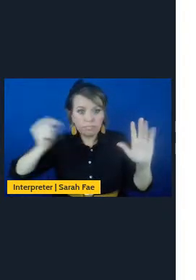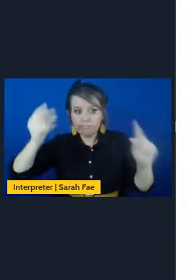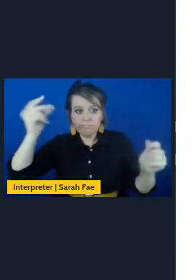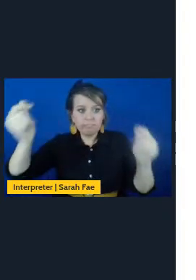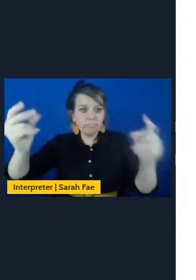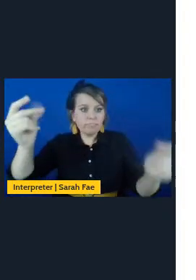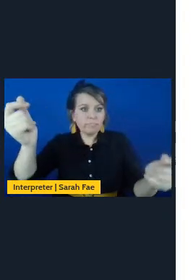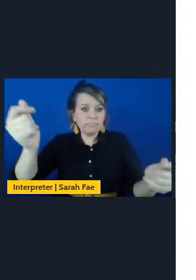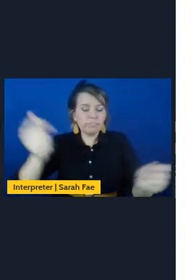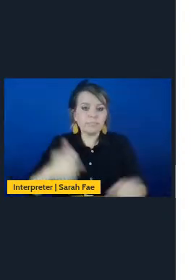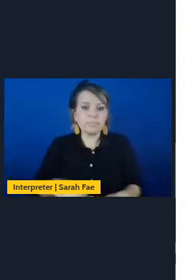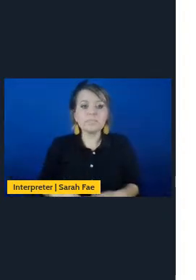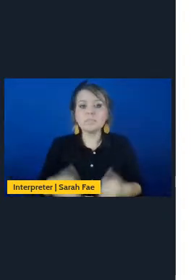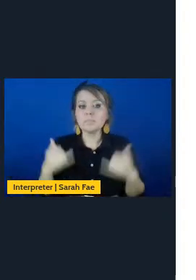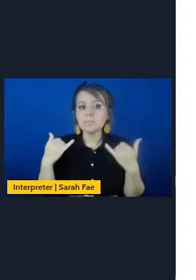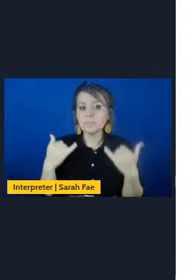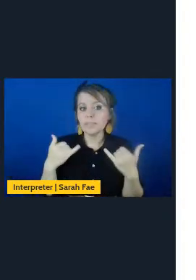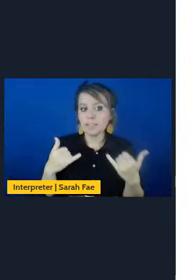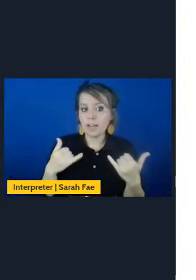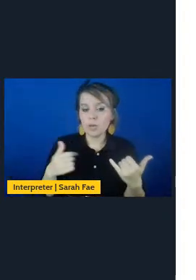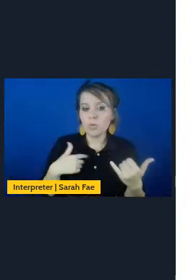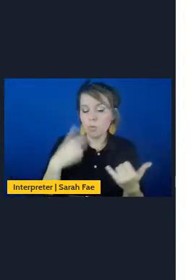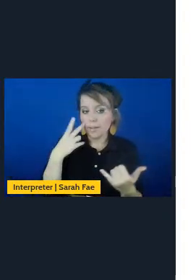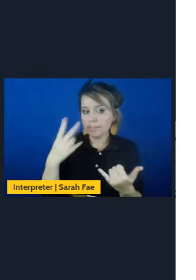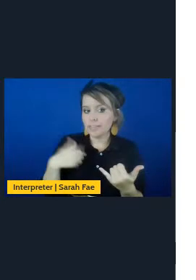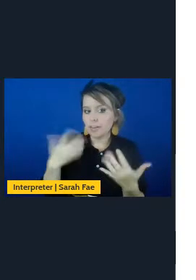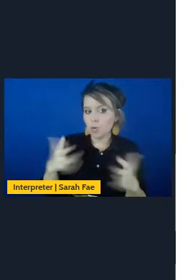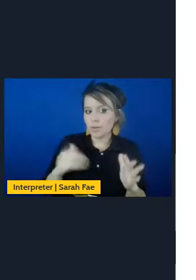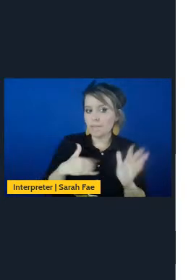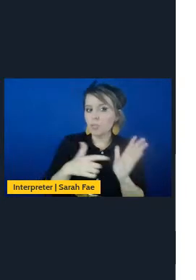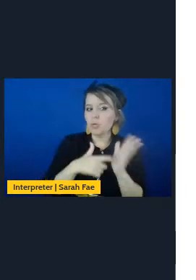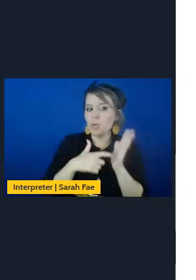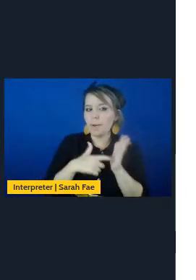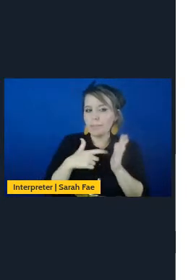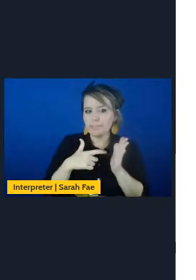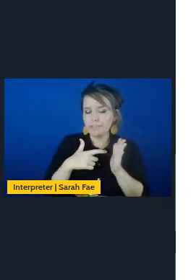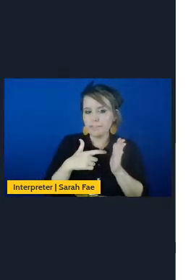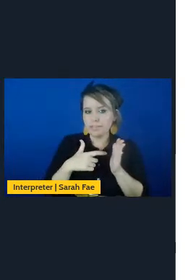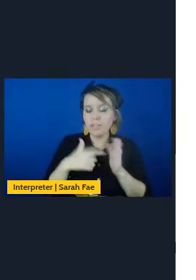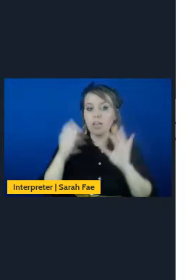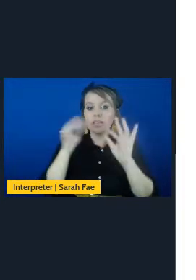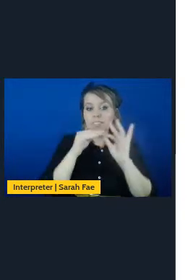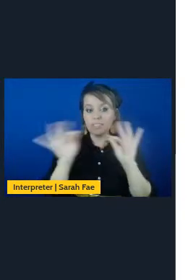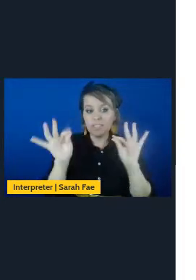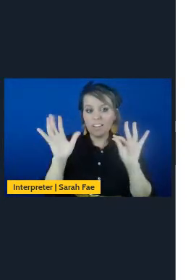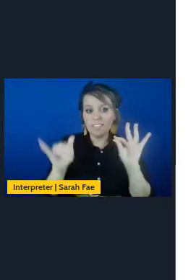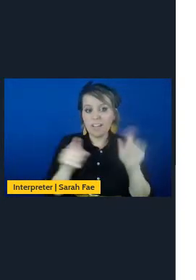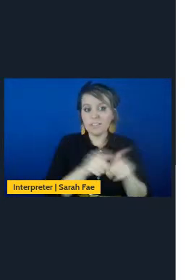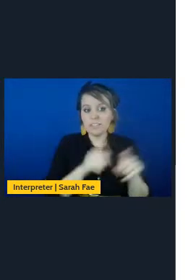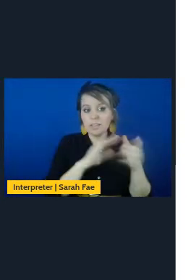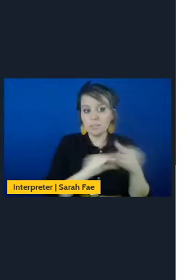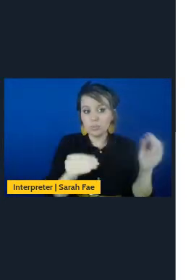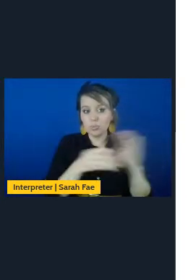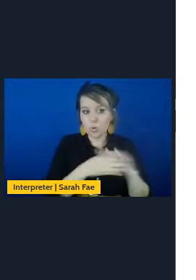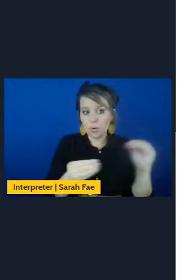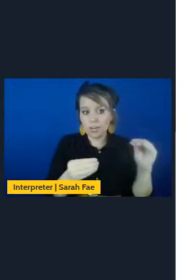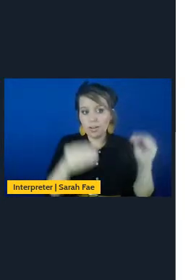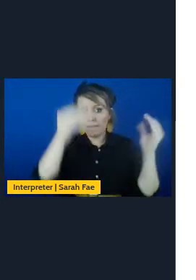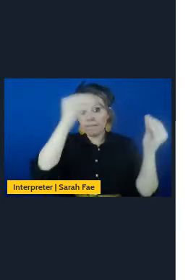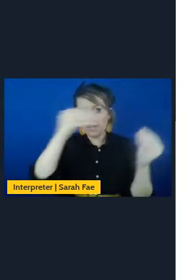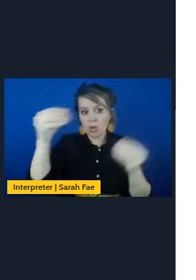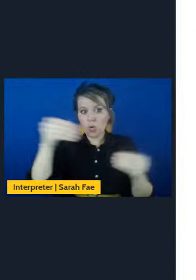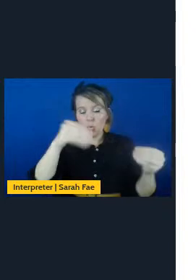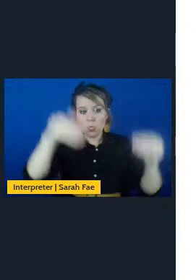I want, assuming I have the requirements already done, right, define that same story and flow on